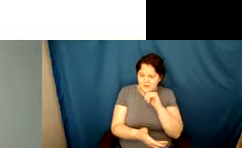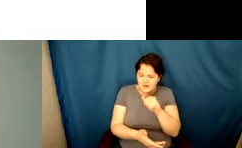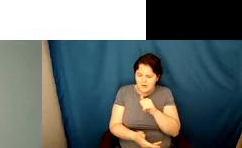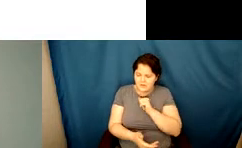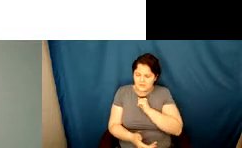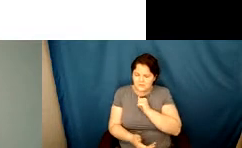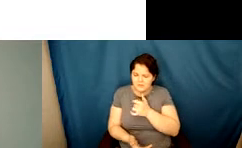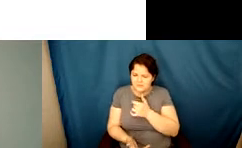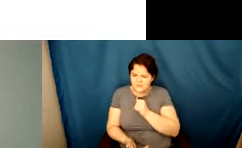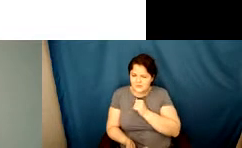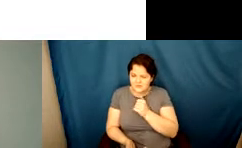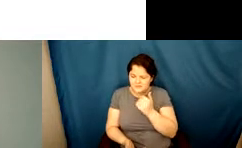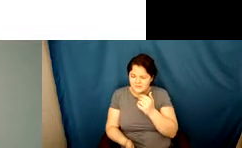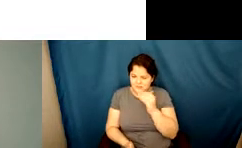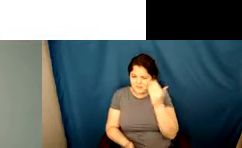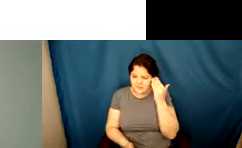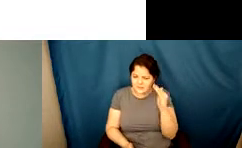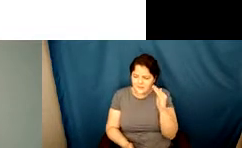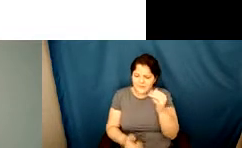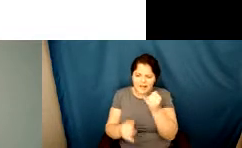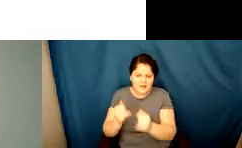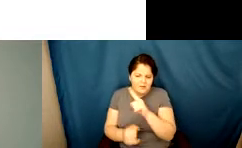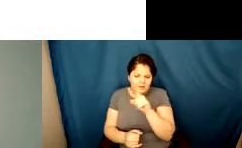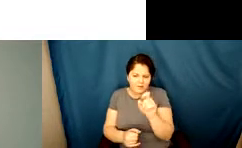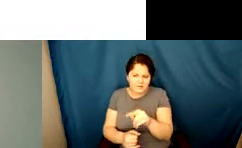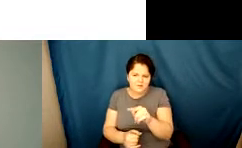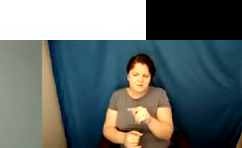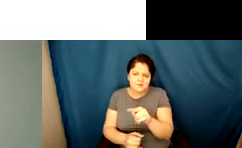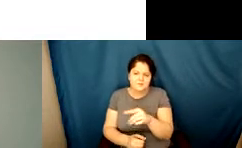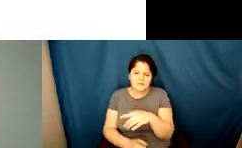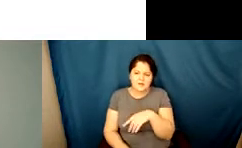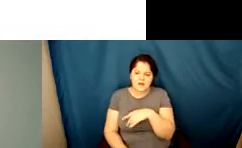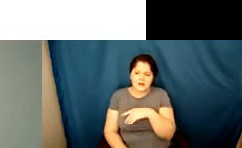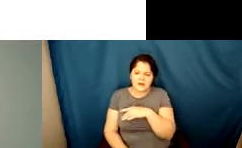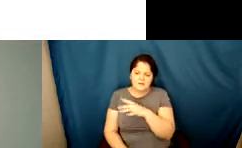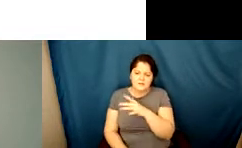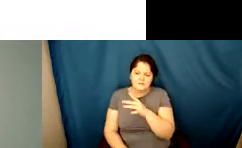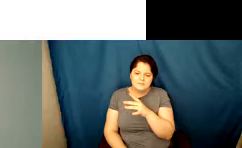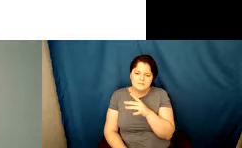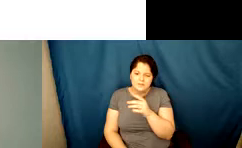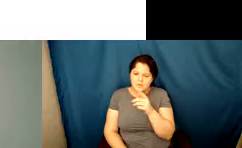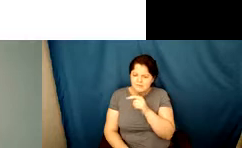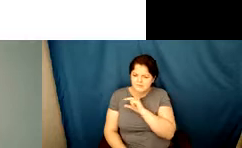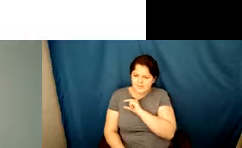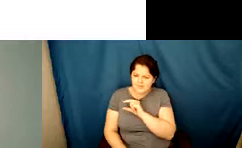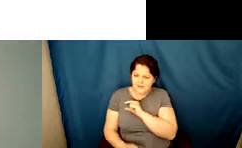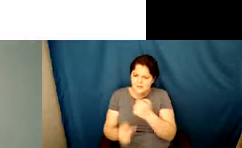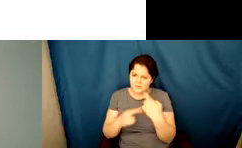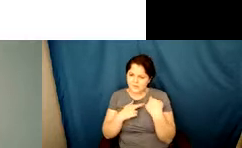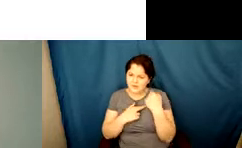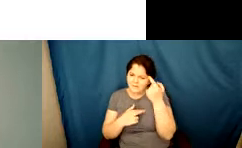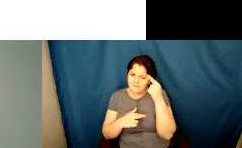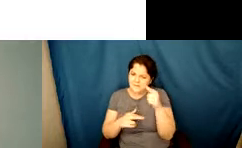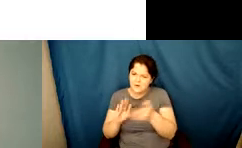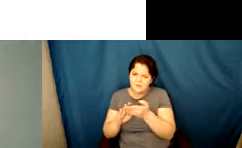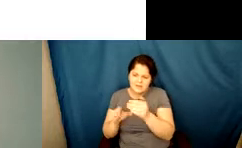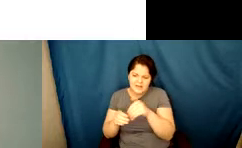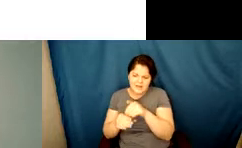And the last question was, Port Authority Police or Dormont Police be responsible for public safety operations in the project